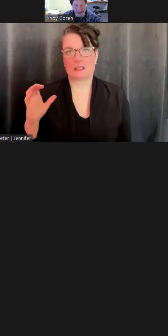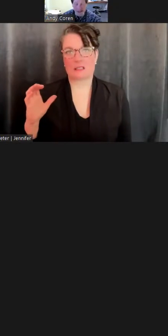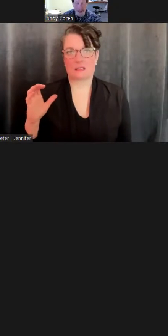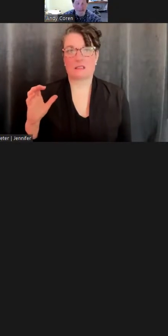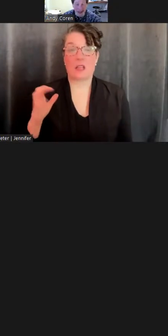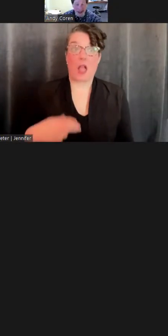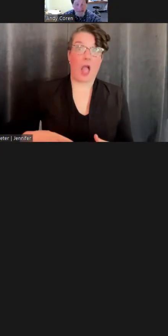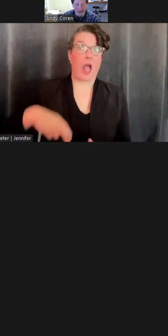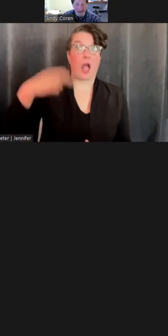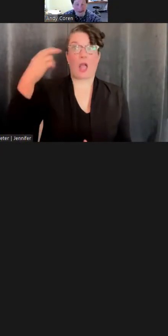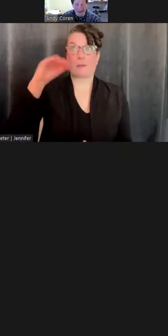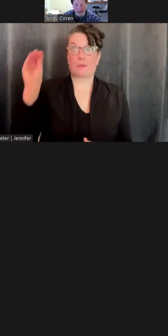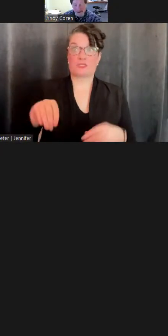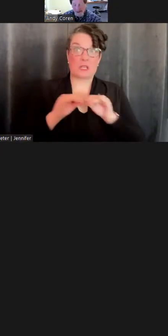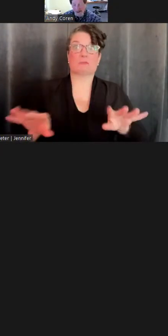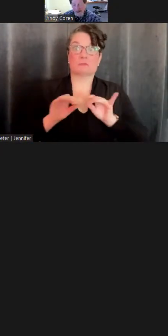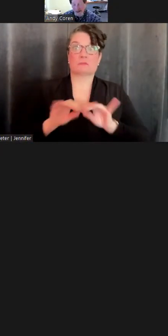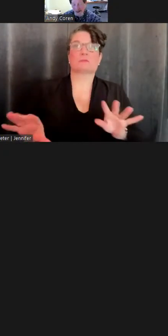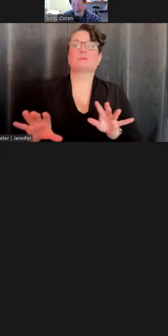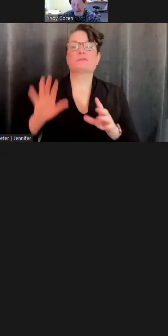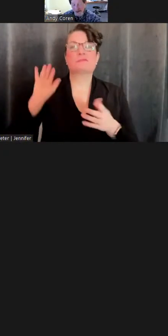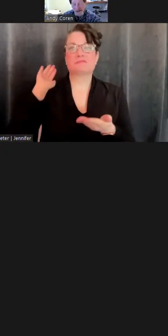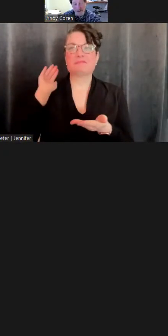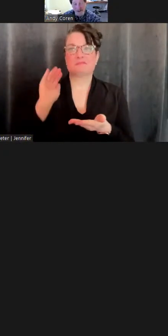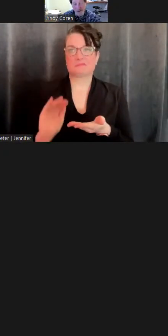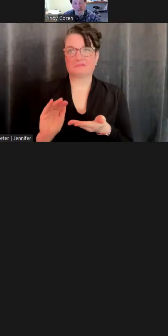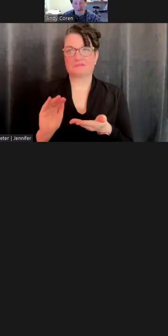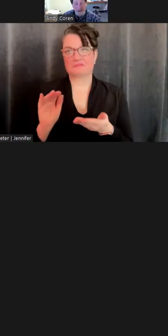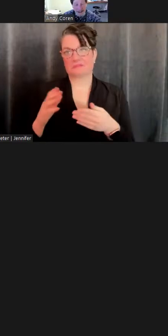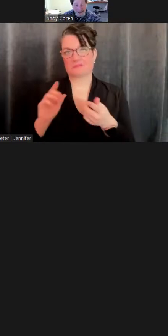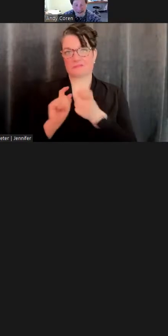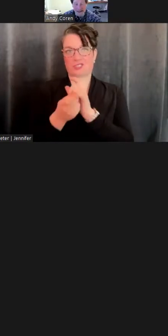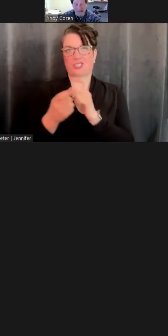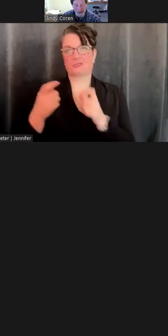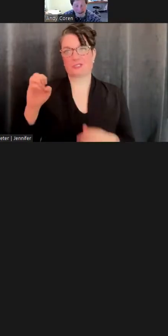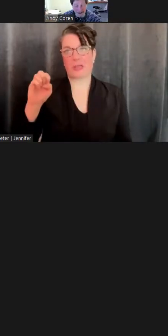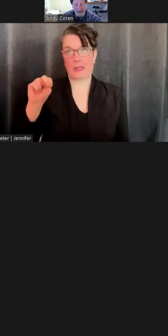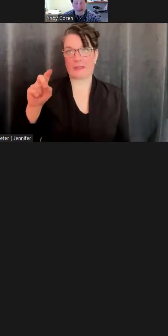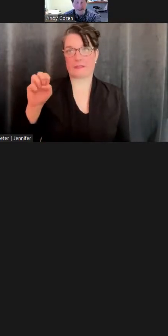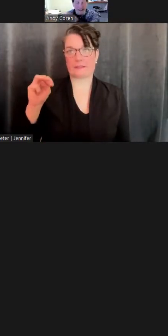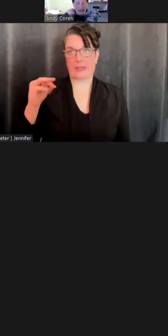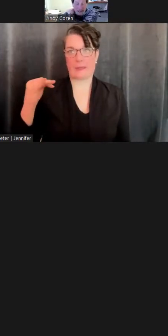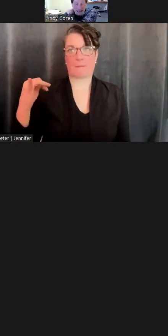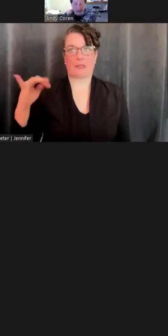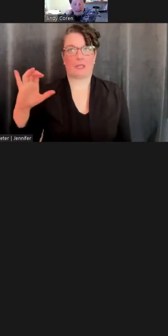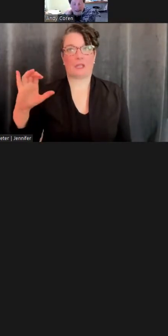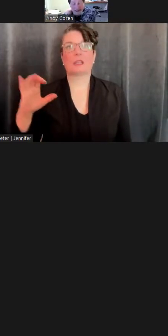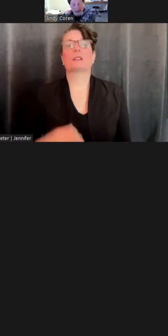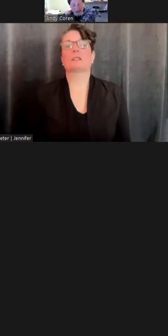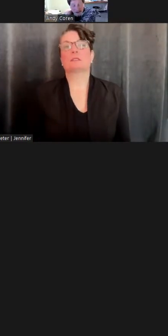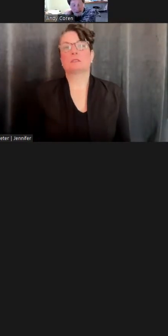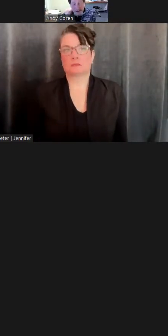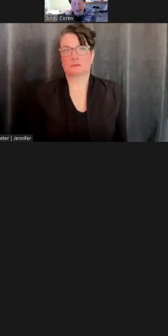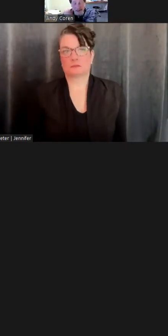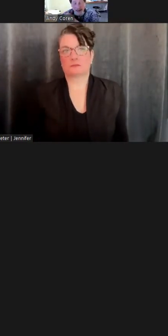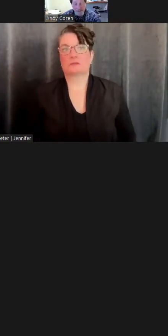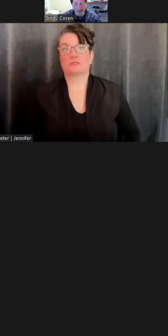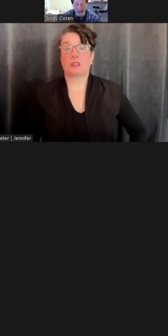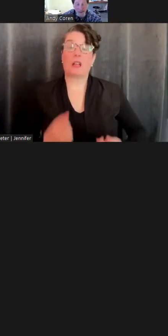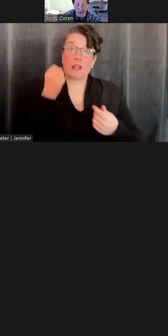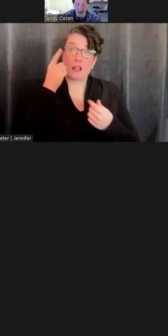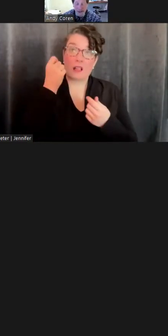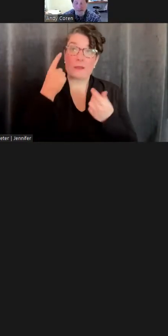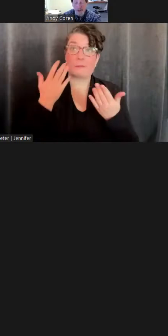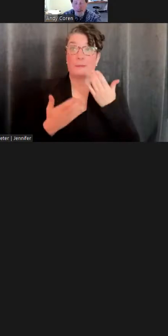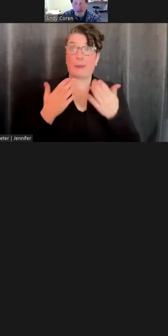outbreaks as we have been having, and there is a more of a steady state. There may be a seasonal